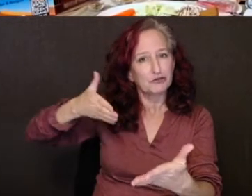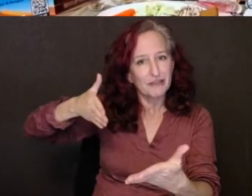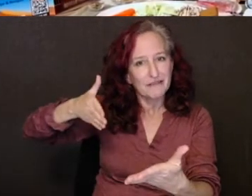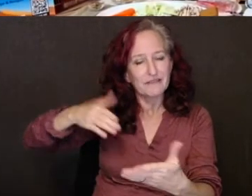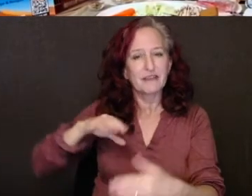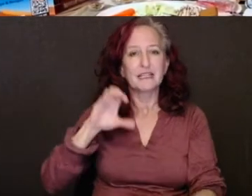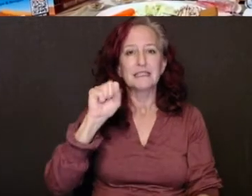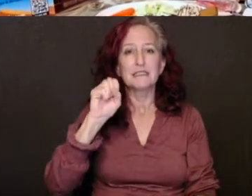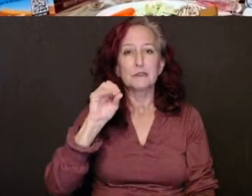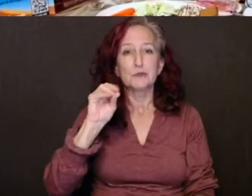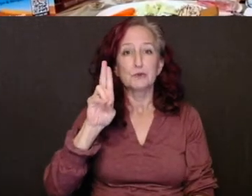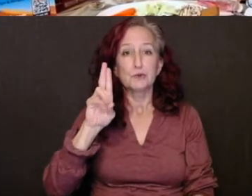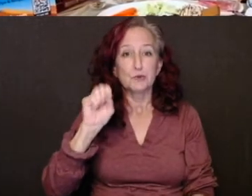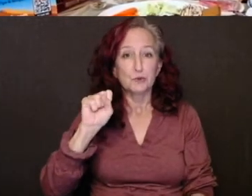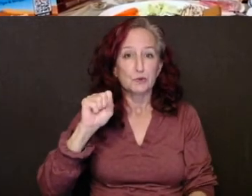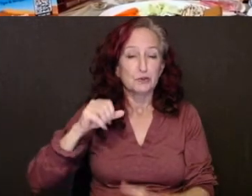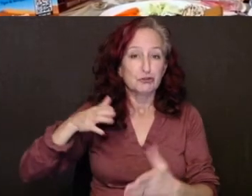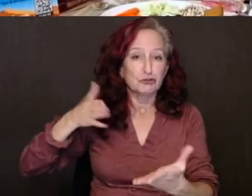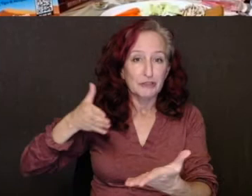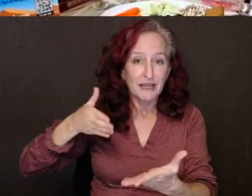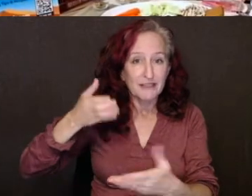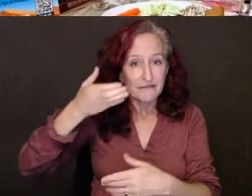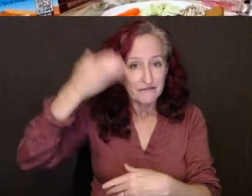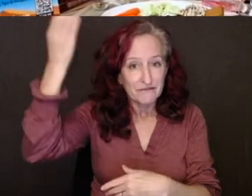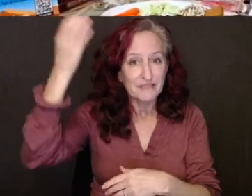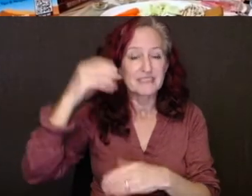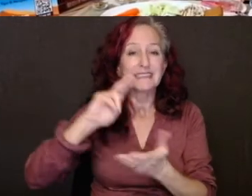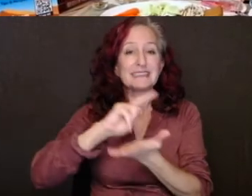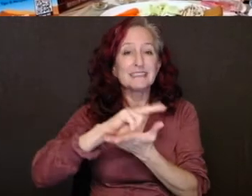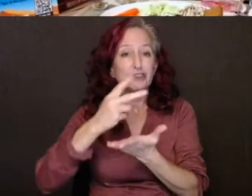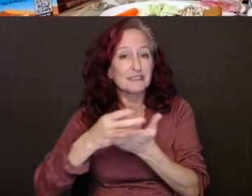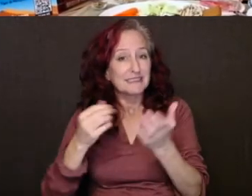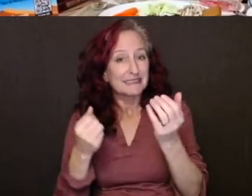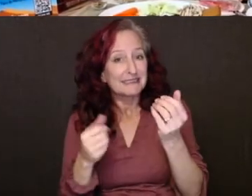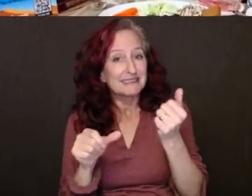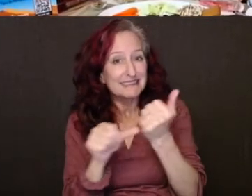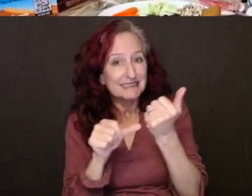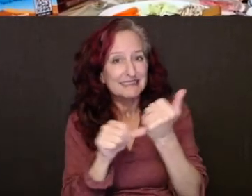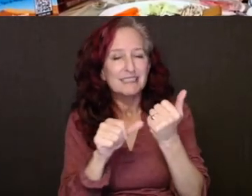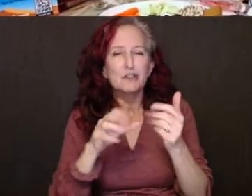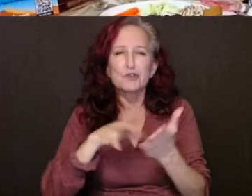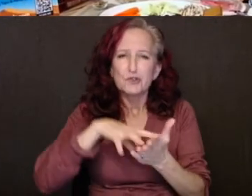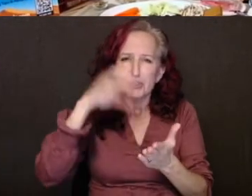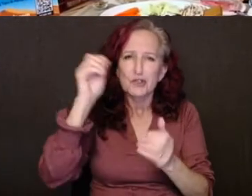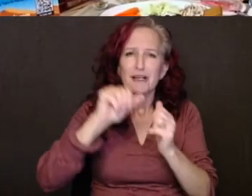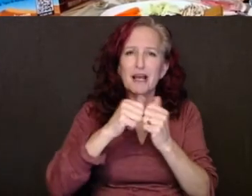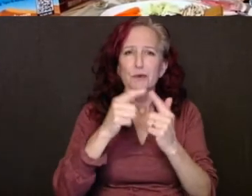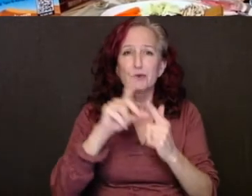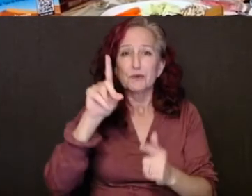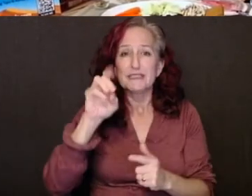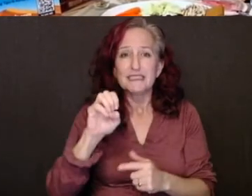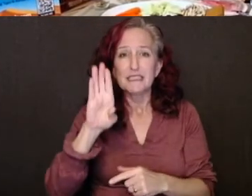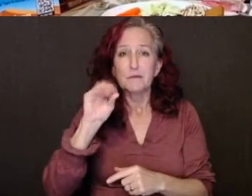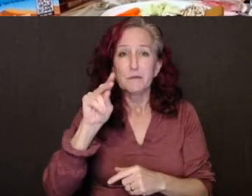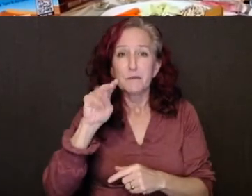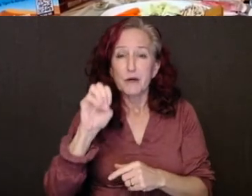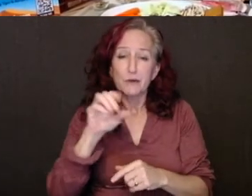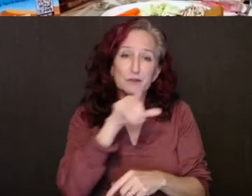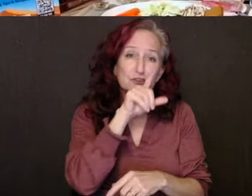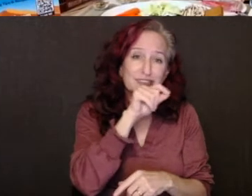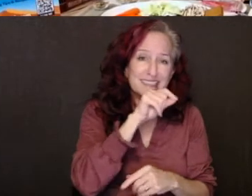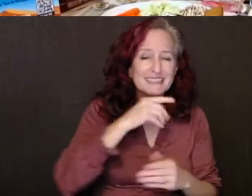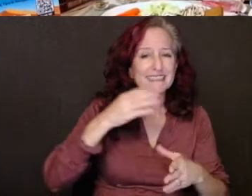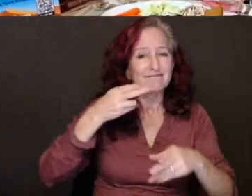actually lived in my distant uncle's restaurant. So I always try to use the knife to help them out